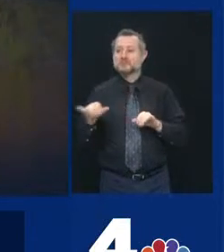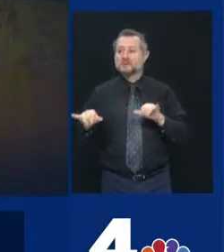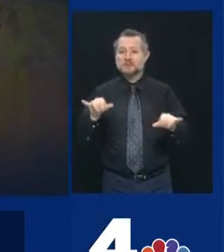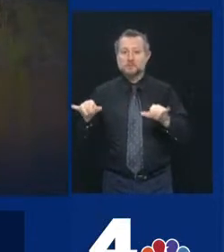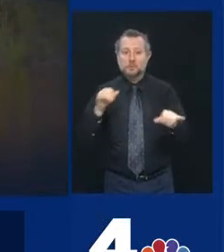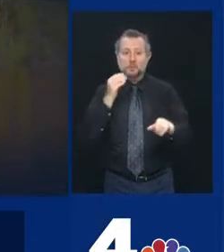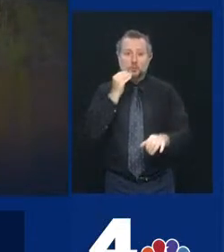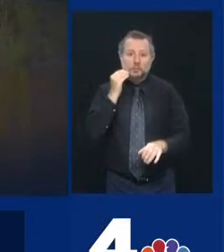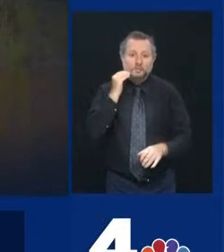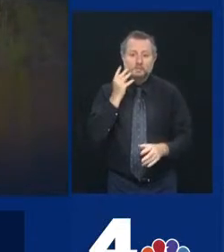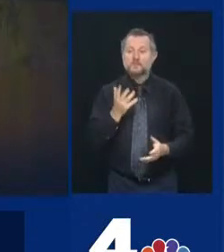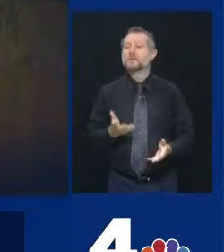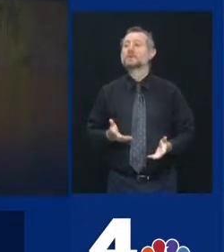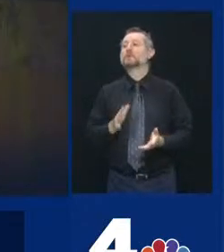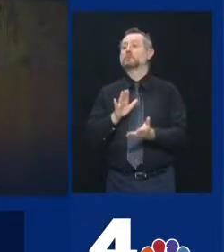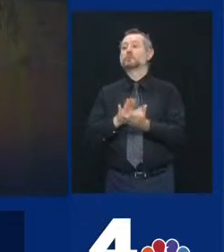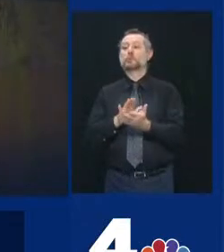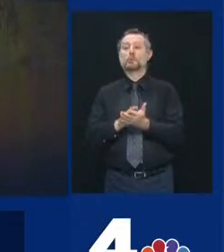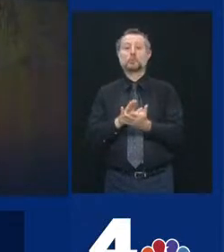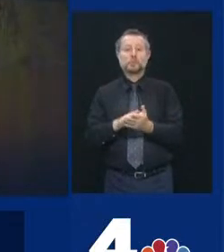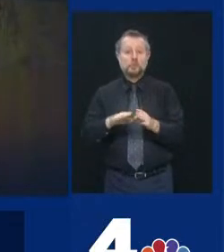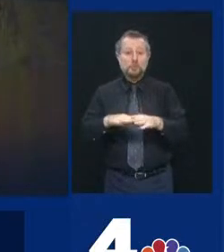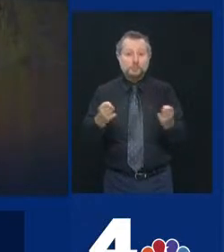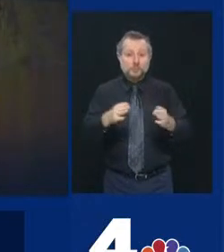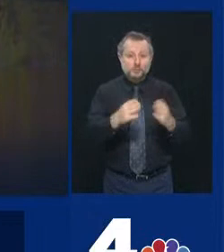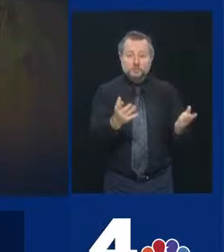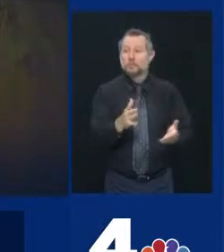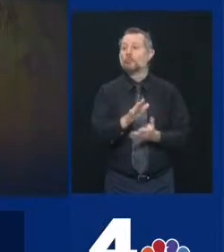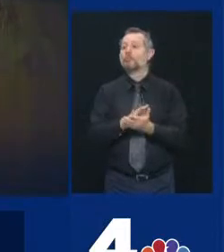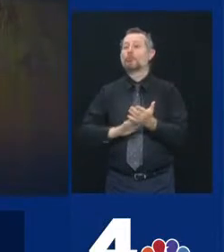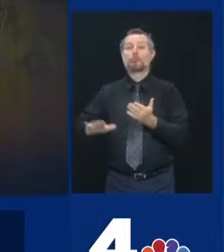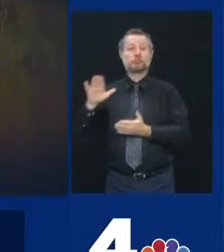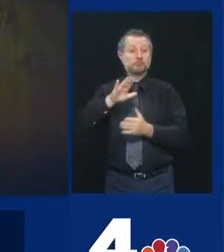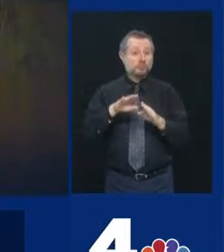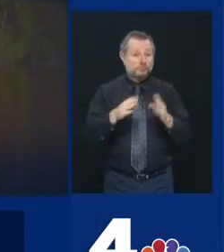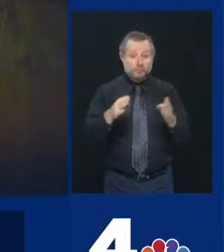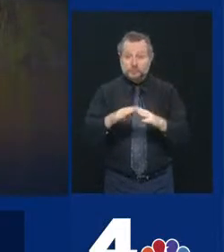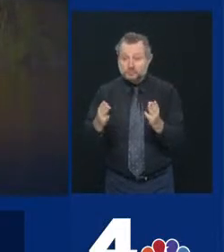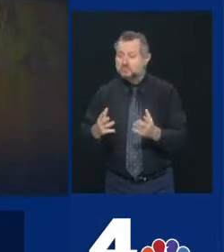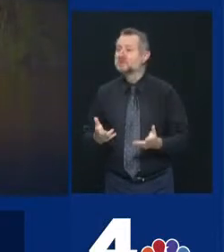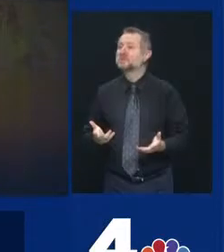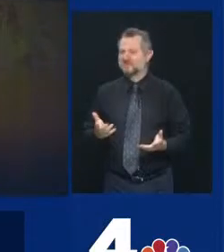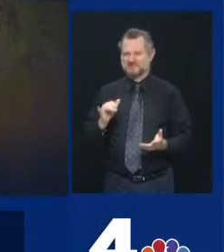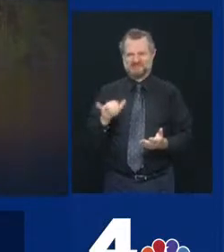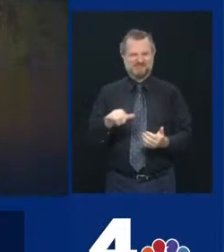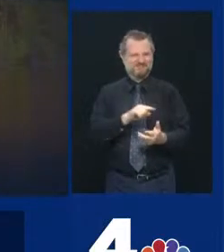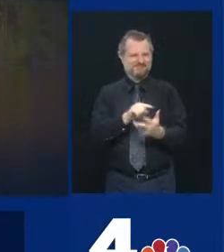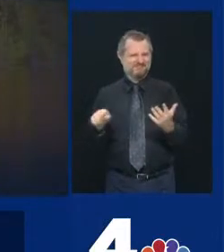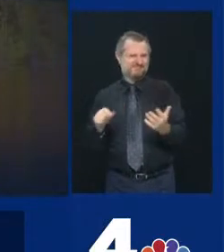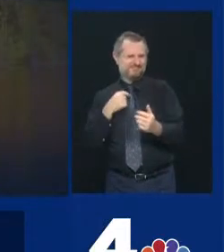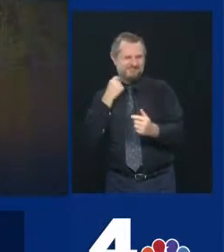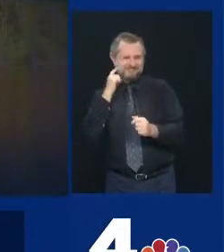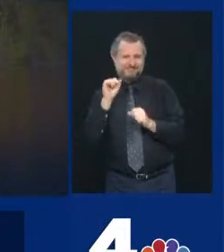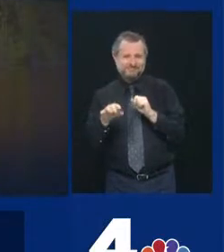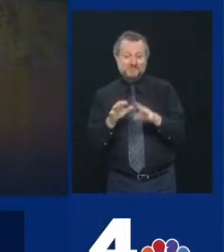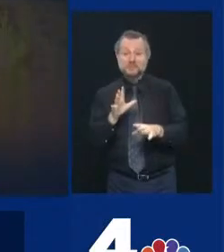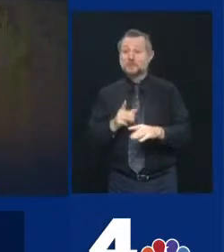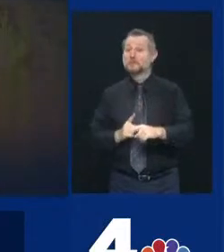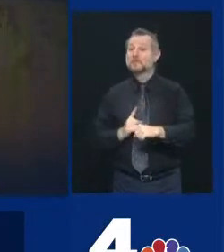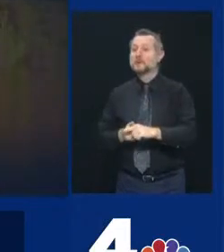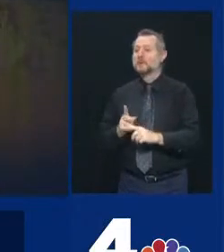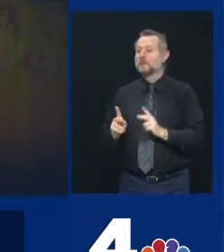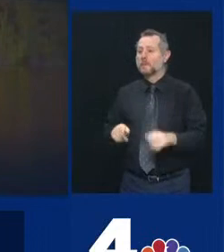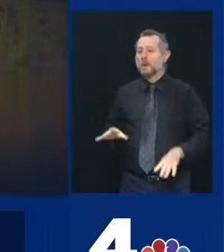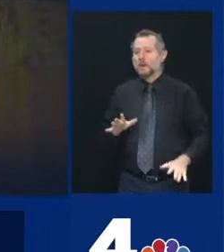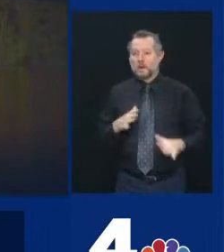opening, less people are outside. We have that issue, and then we have the quote-unquote COVID fatigue